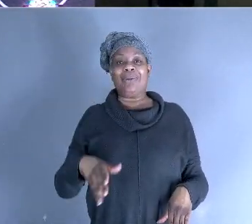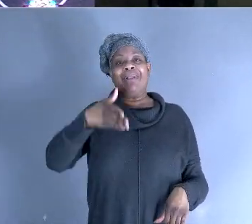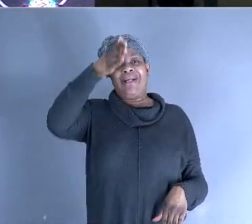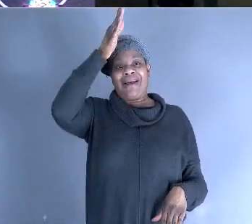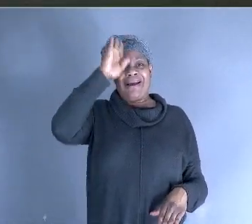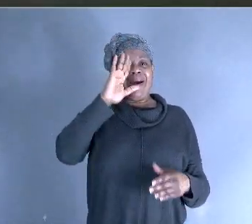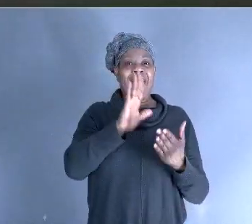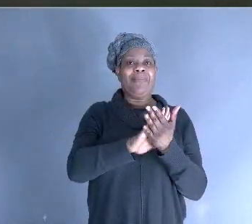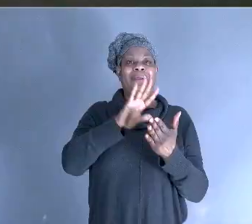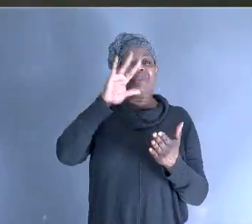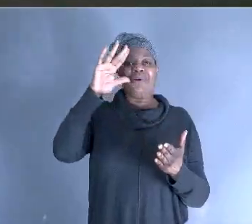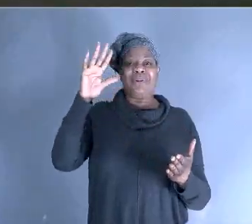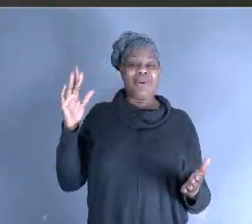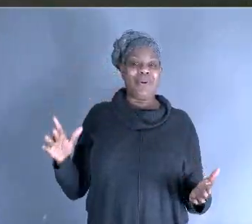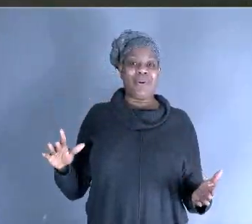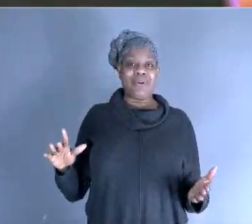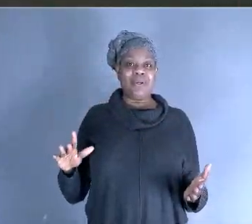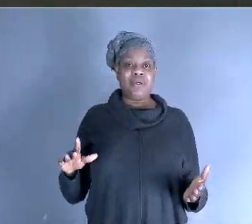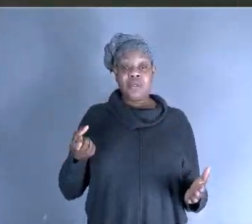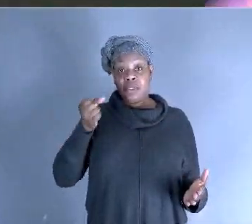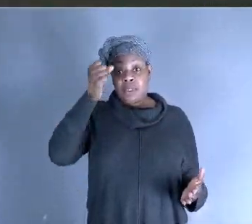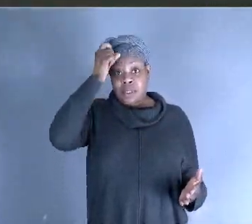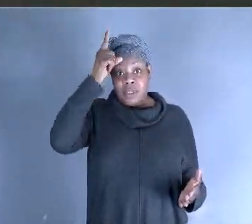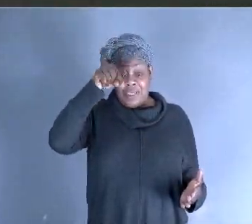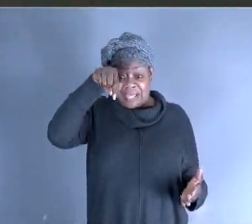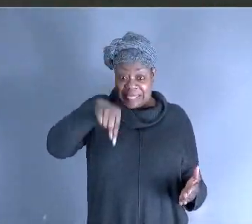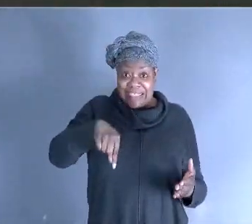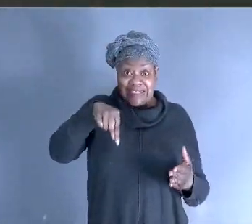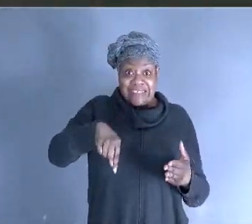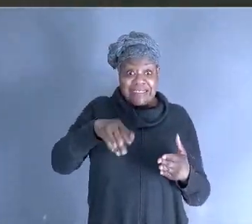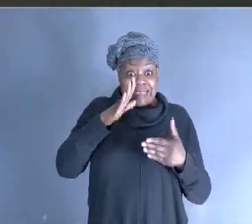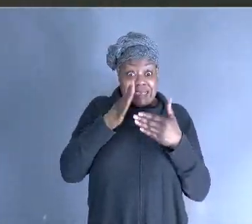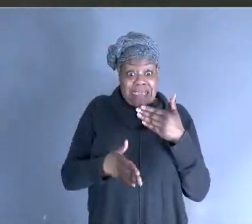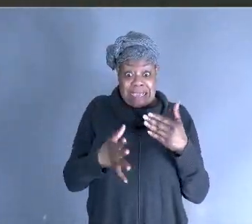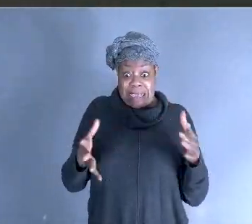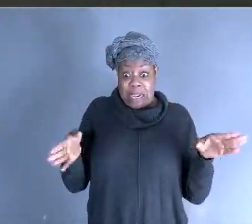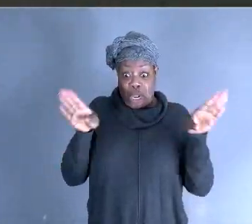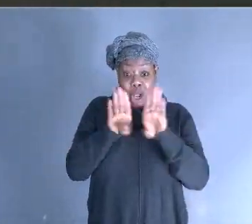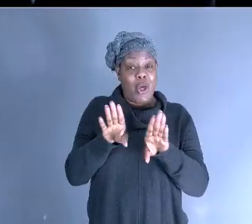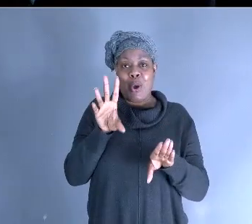the glory this is not the end this is just the beginning